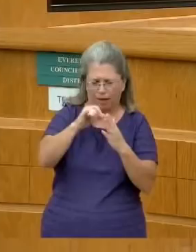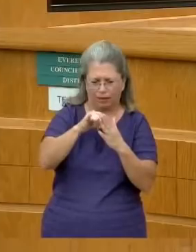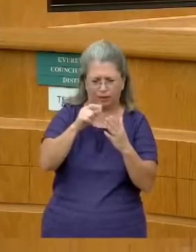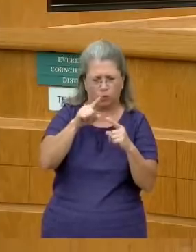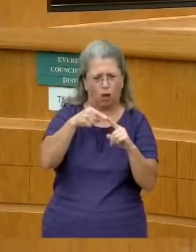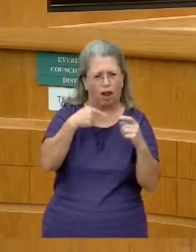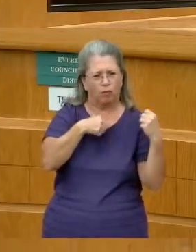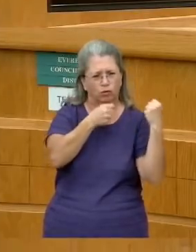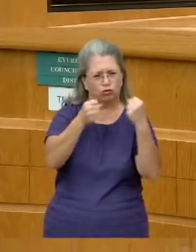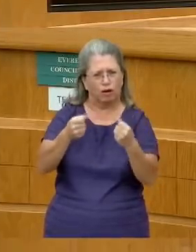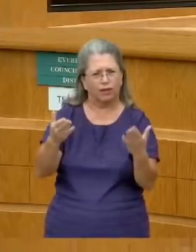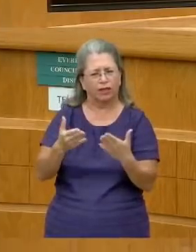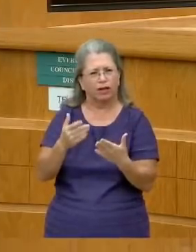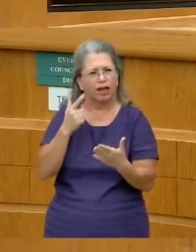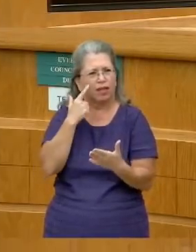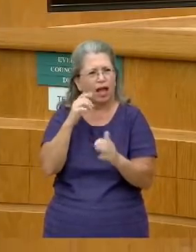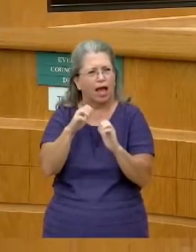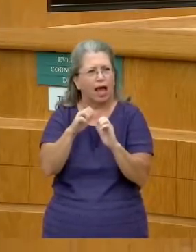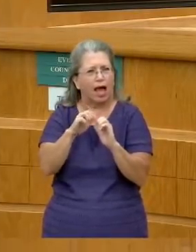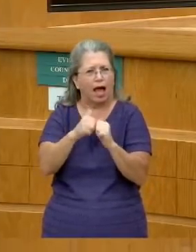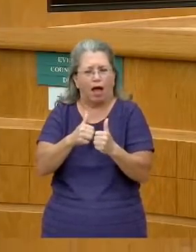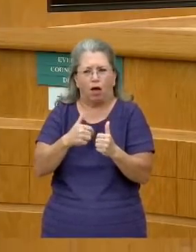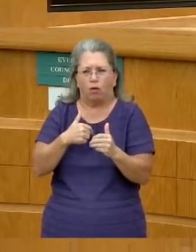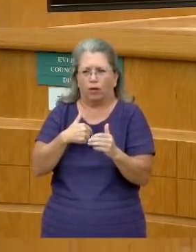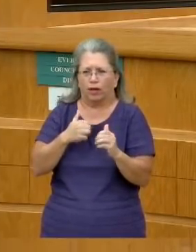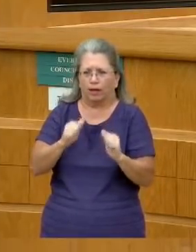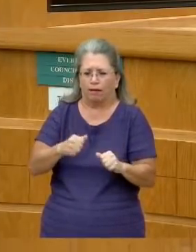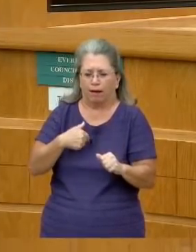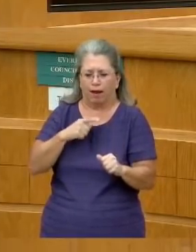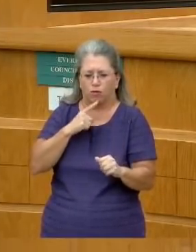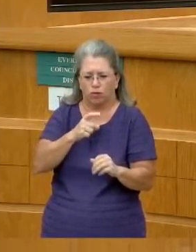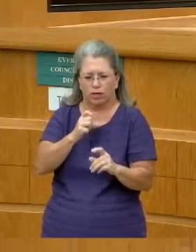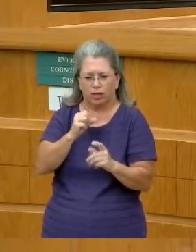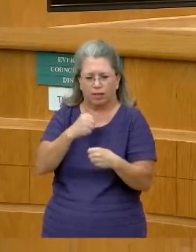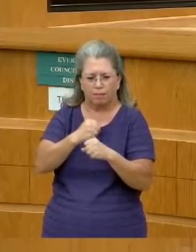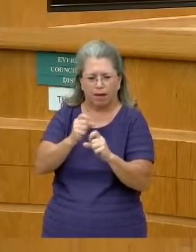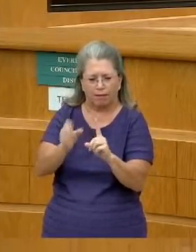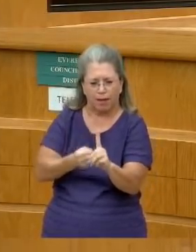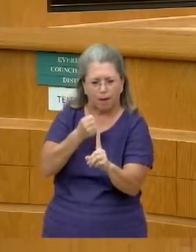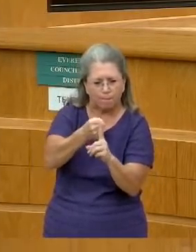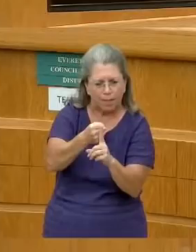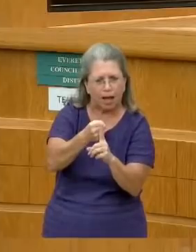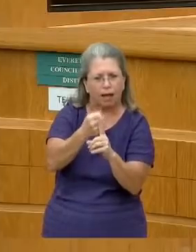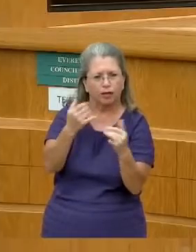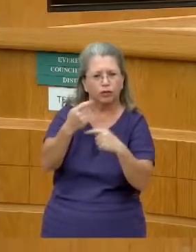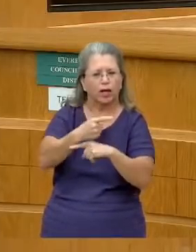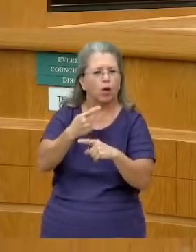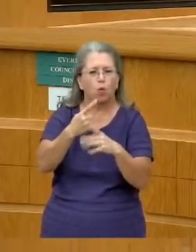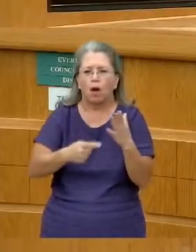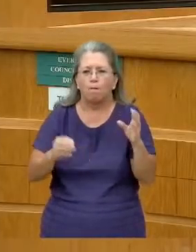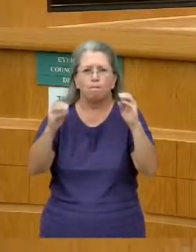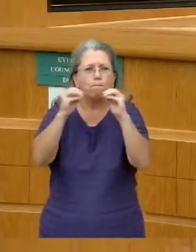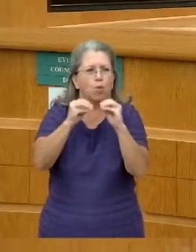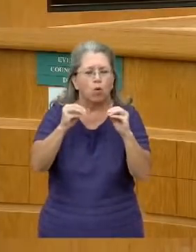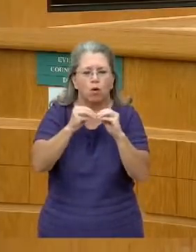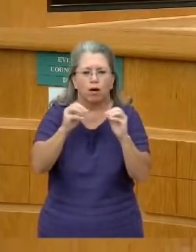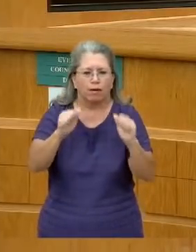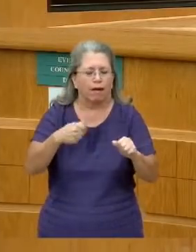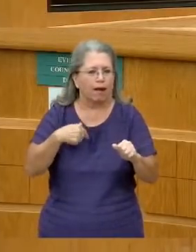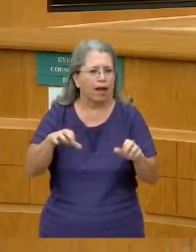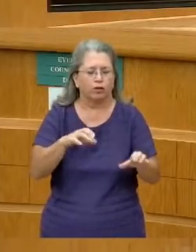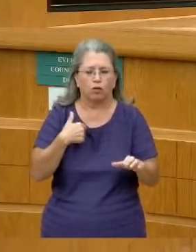and wondering how I could really make an impact today. What more can I do? What more can I do? I've